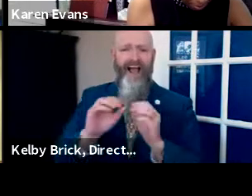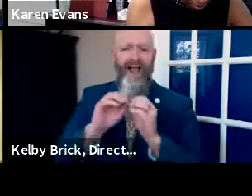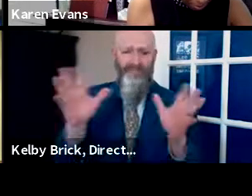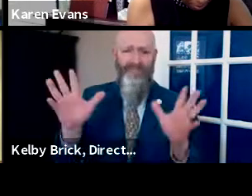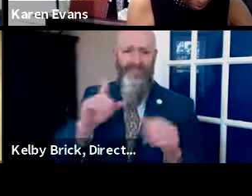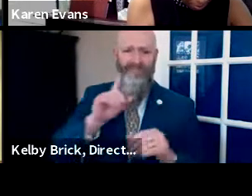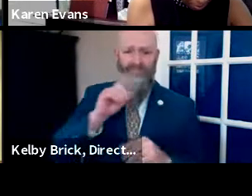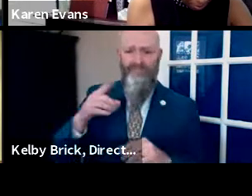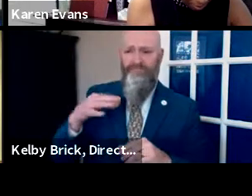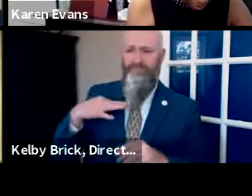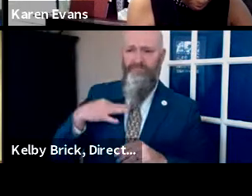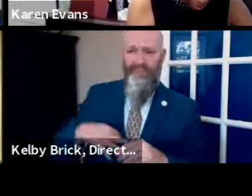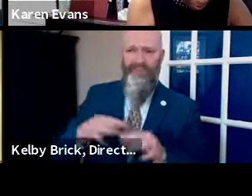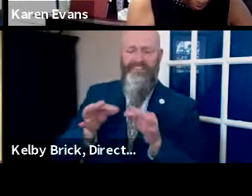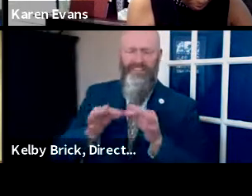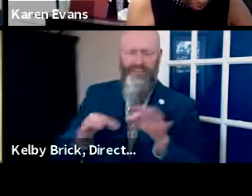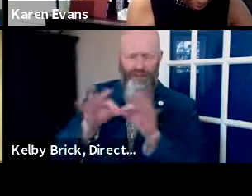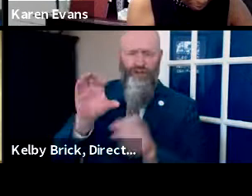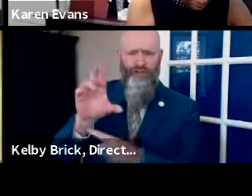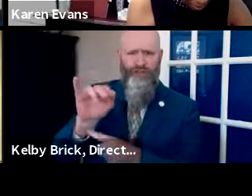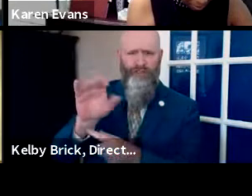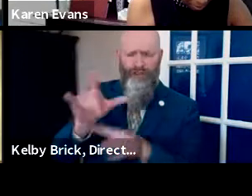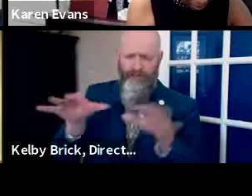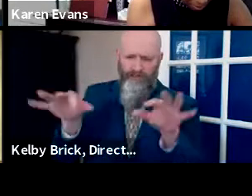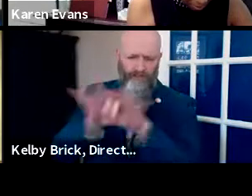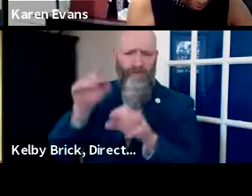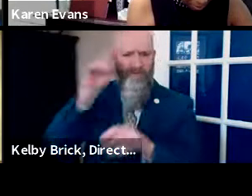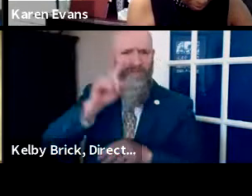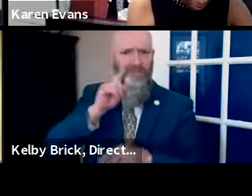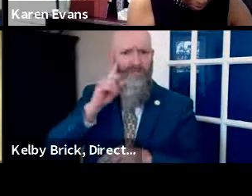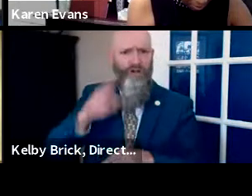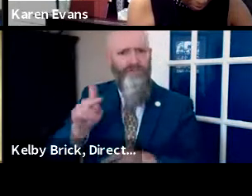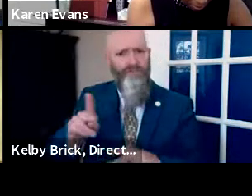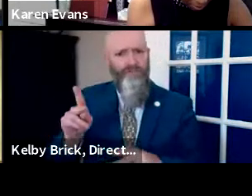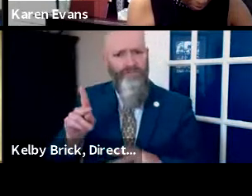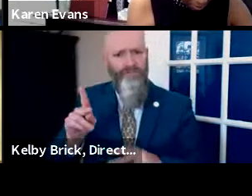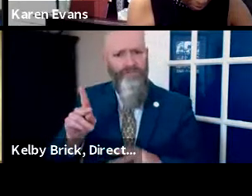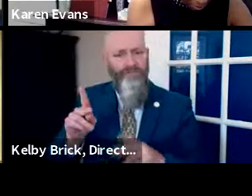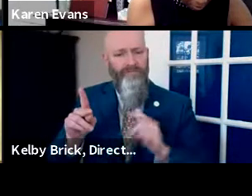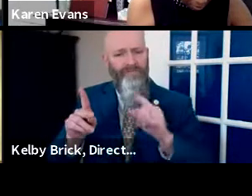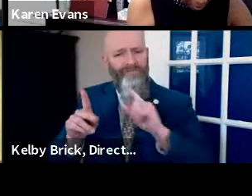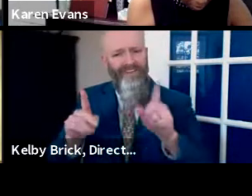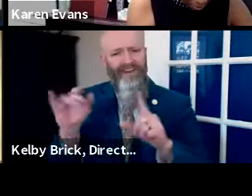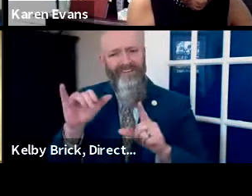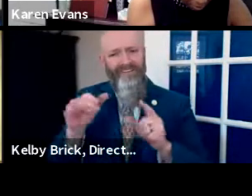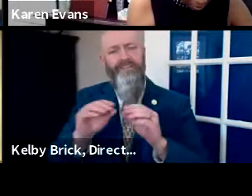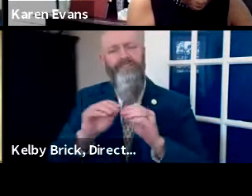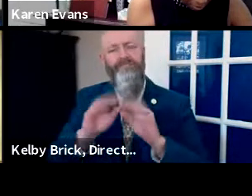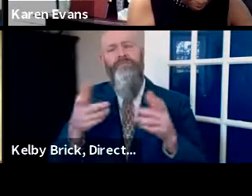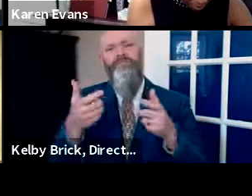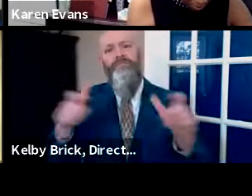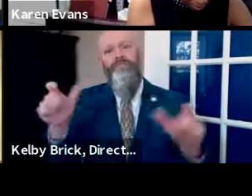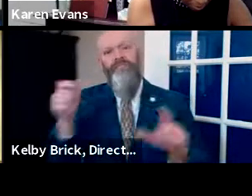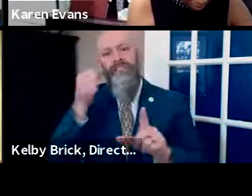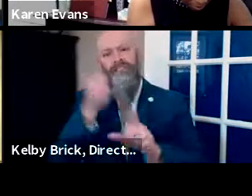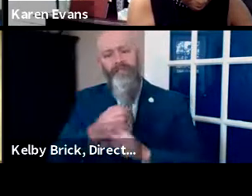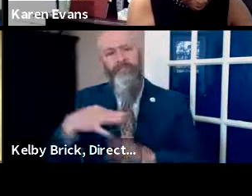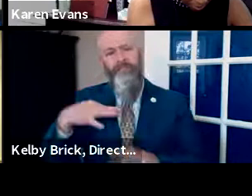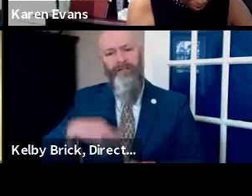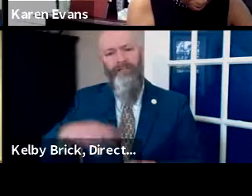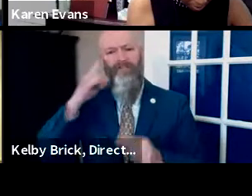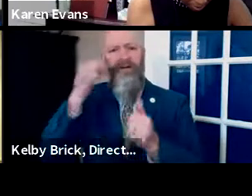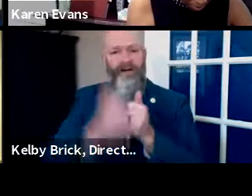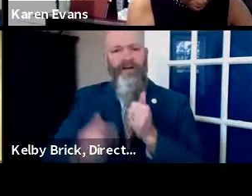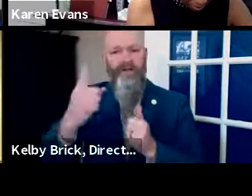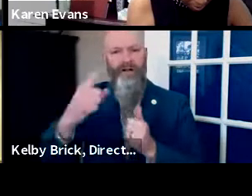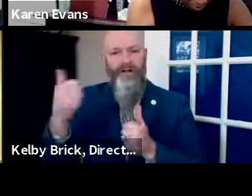statewide. Obviously, there are implications for deaf and hard of hearing individuals to access 911 through these